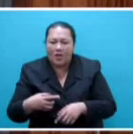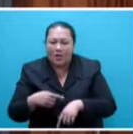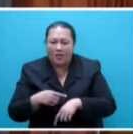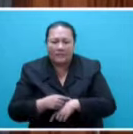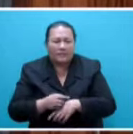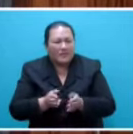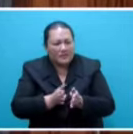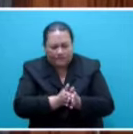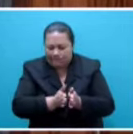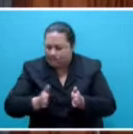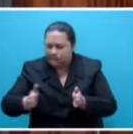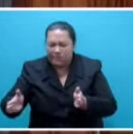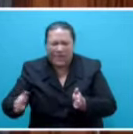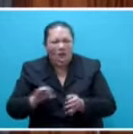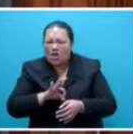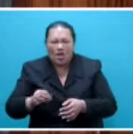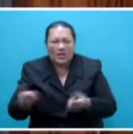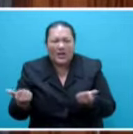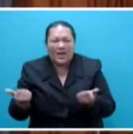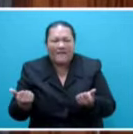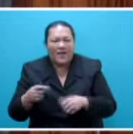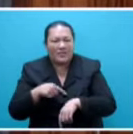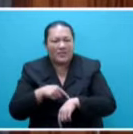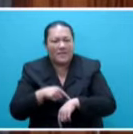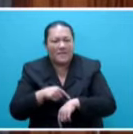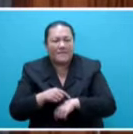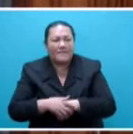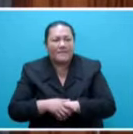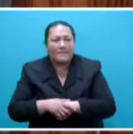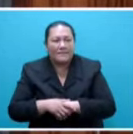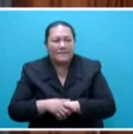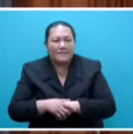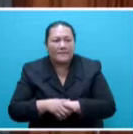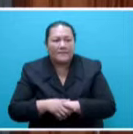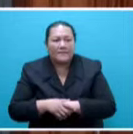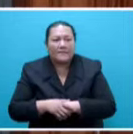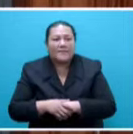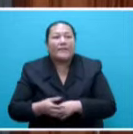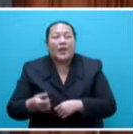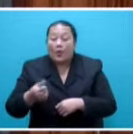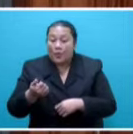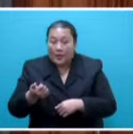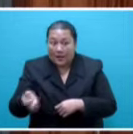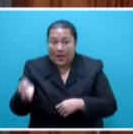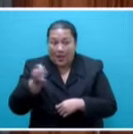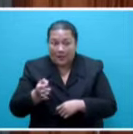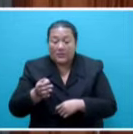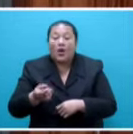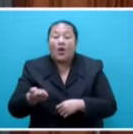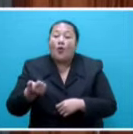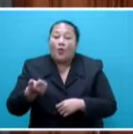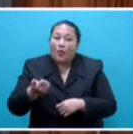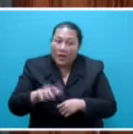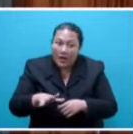us, it's not going to be enough time to do this, Honorable Speaker. So they've asked for it, and we've agreed to that motion. So give the time